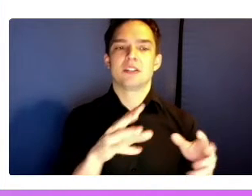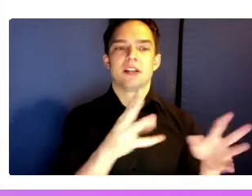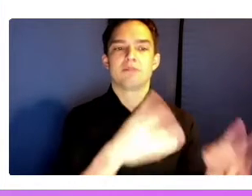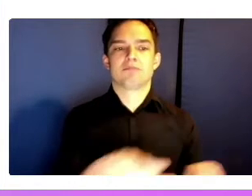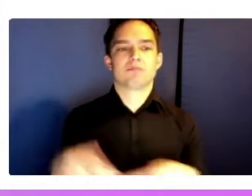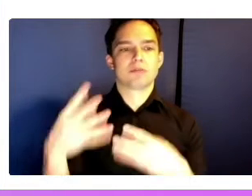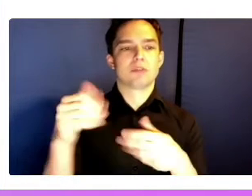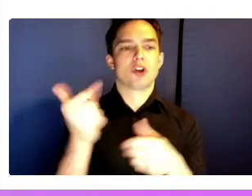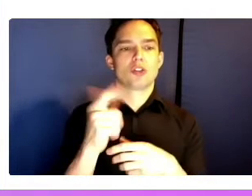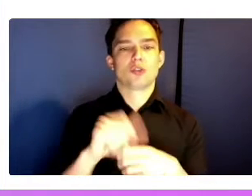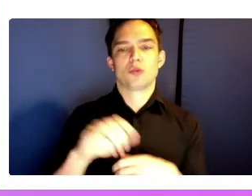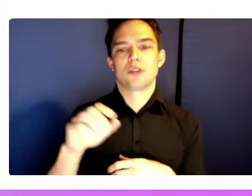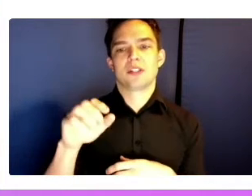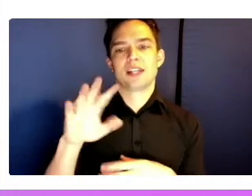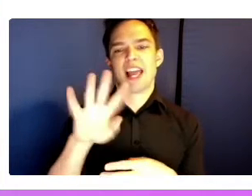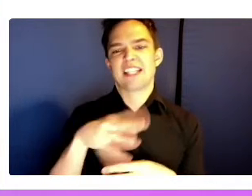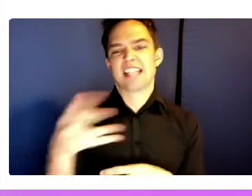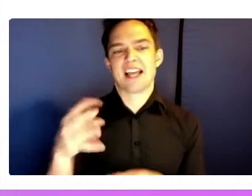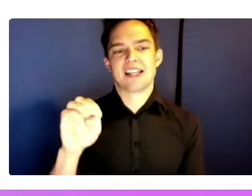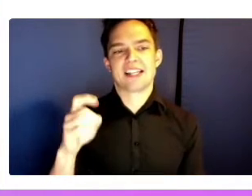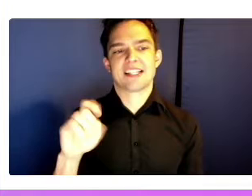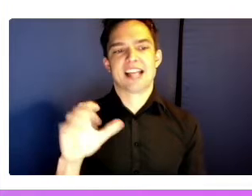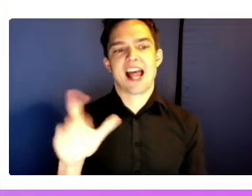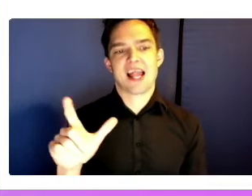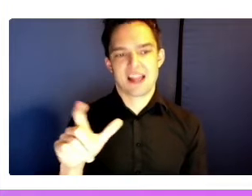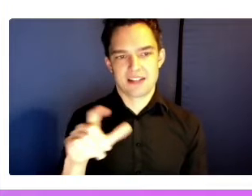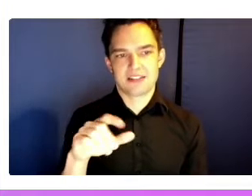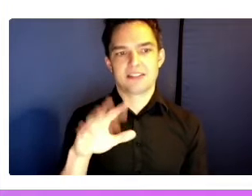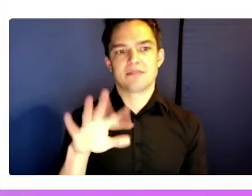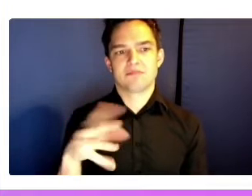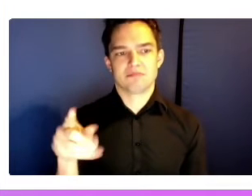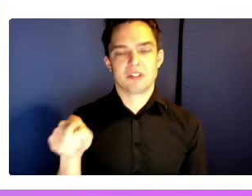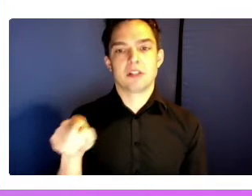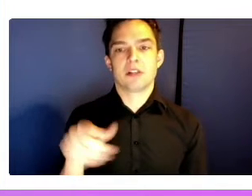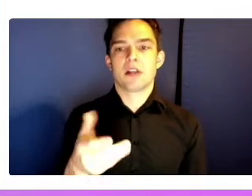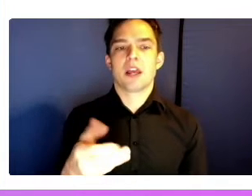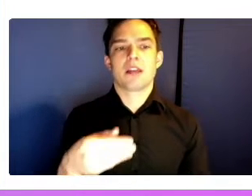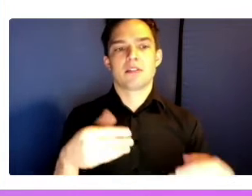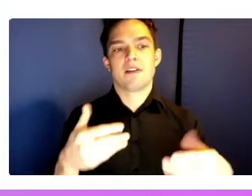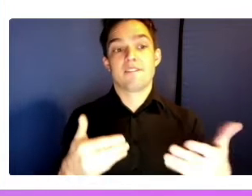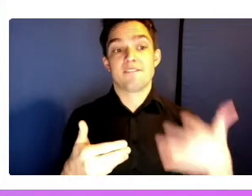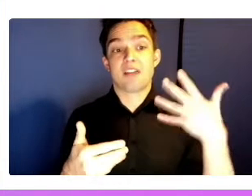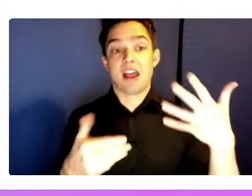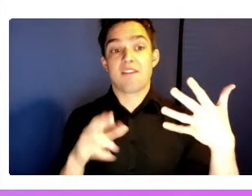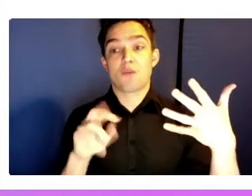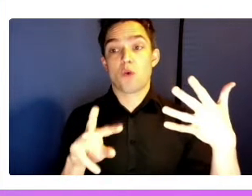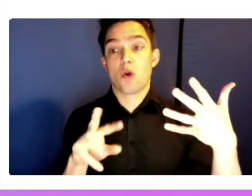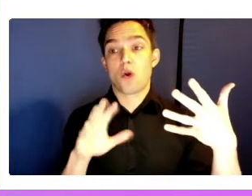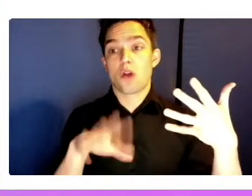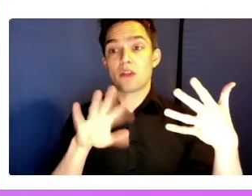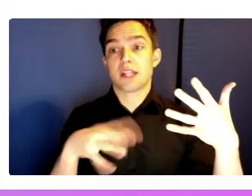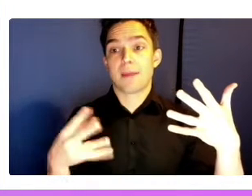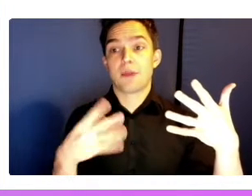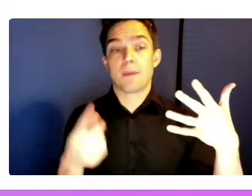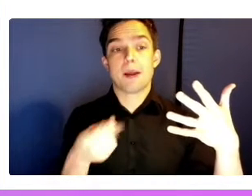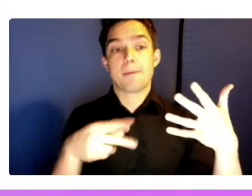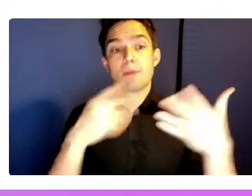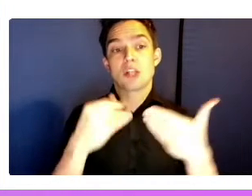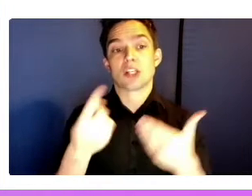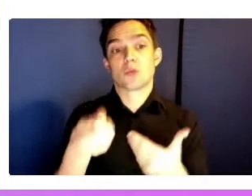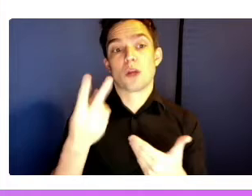spreadsheet and we went through it. There's 5 rows on this table, but there's project 1, 2,